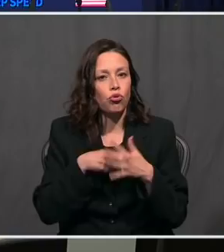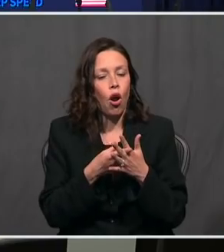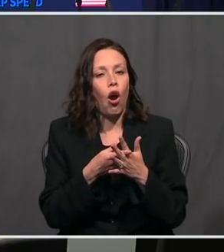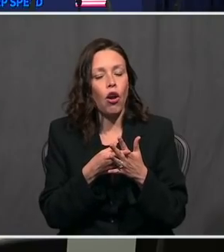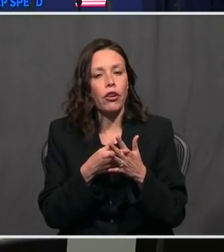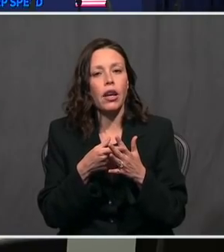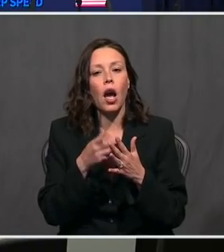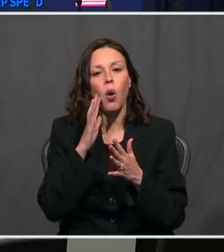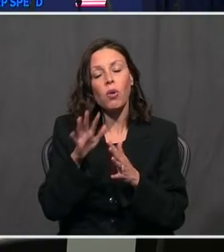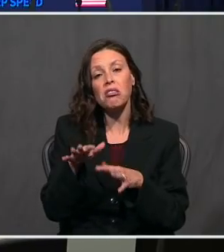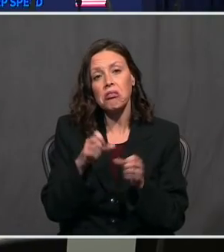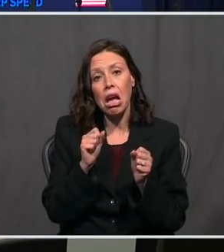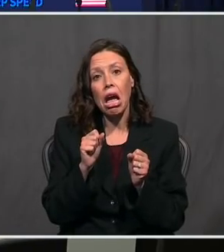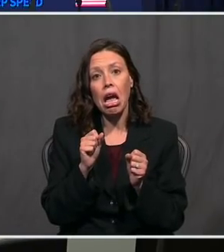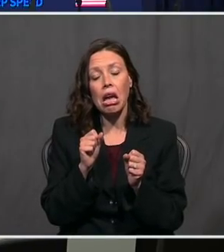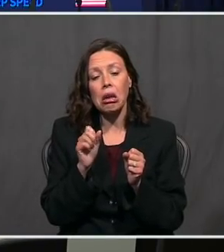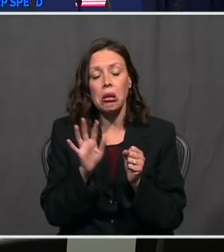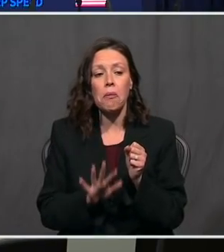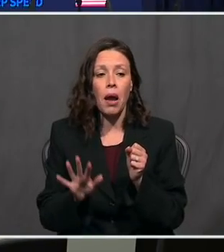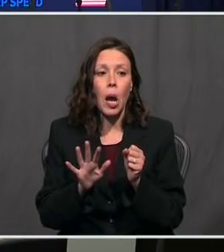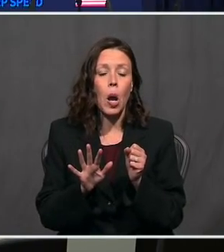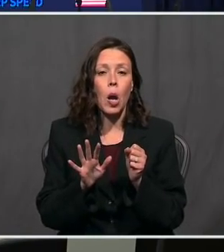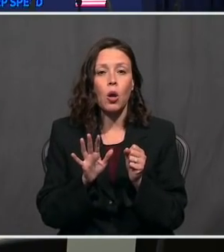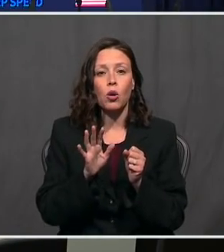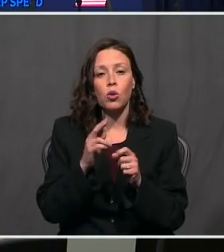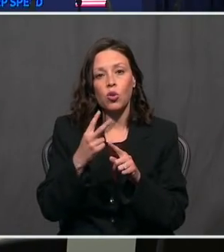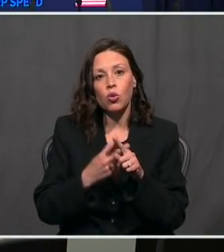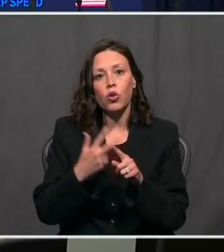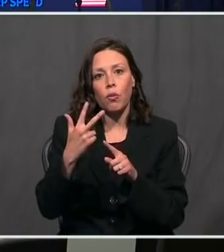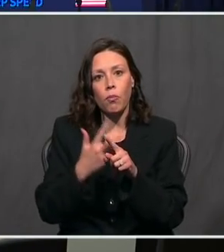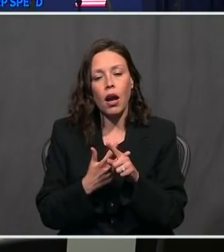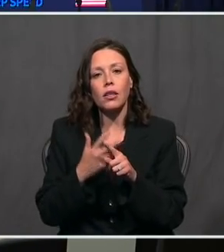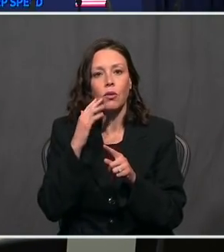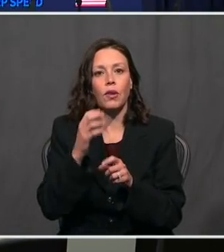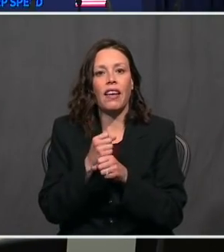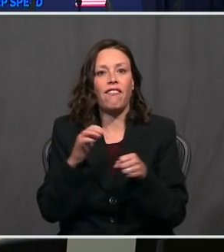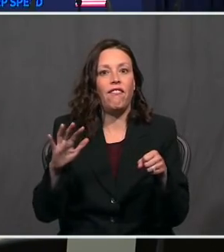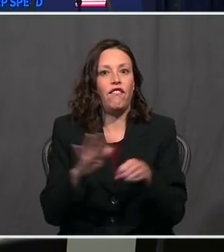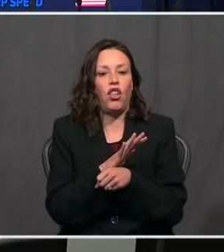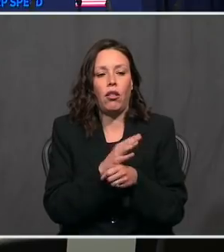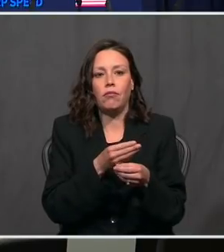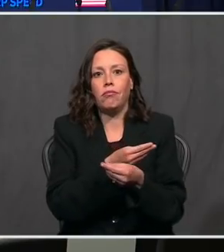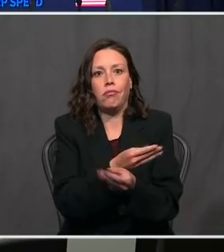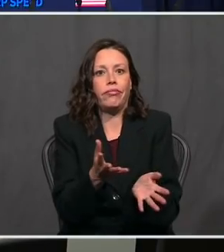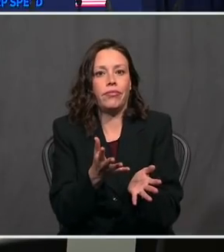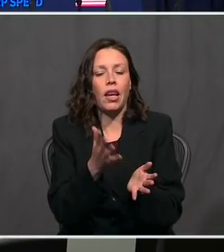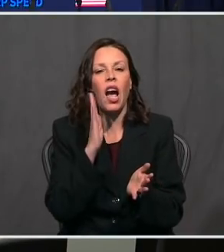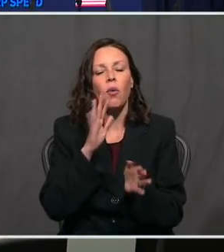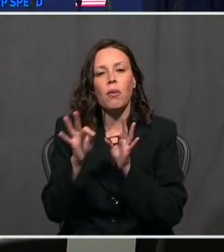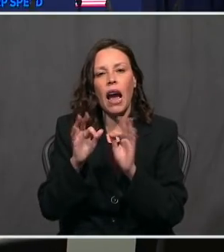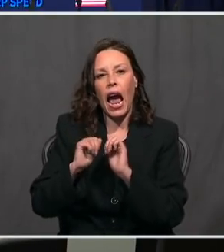And it still will take upwards of 2 to 3 months to get full vaccinations across. And I'll talk a little bit